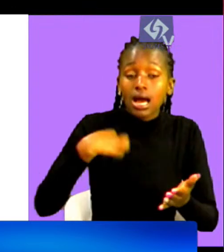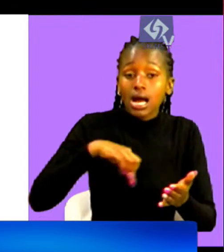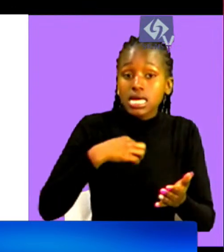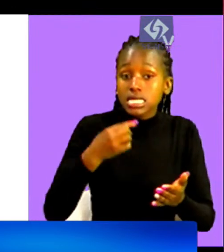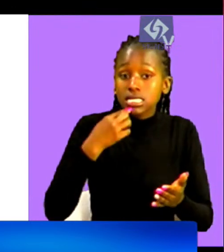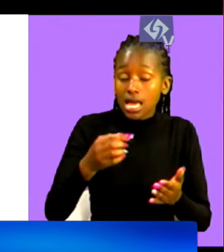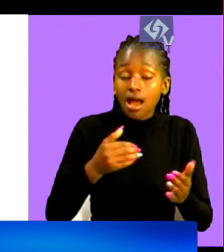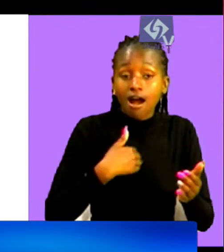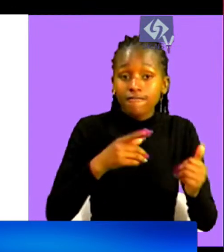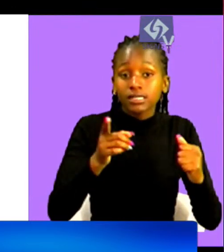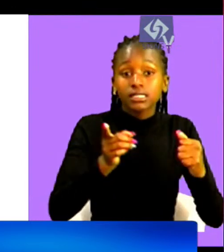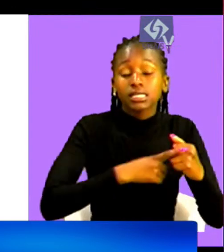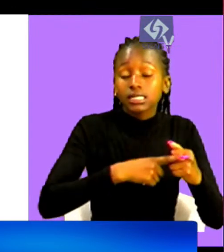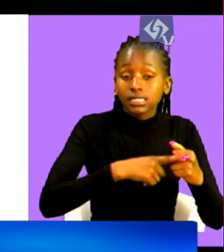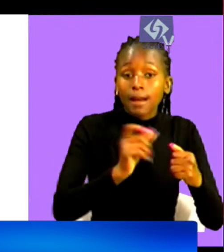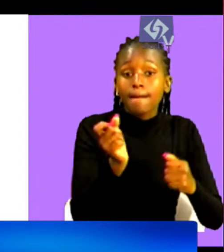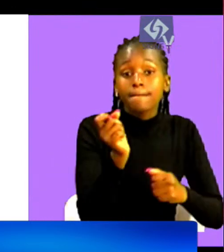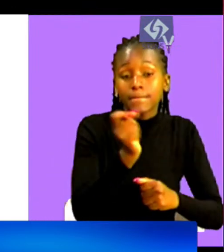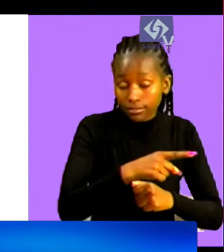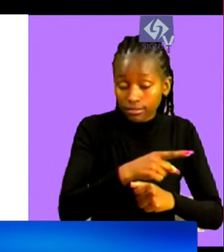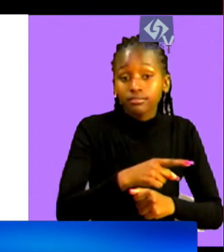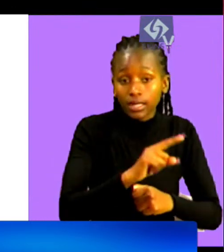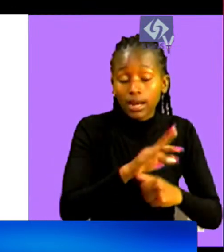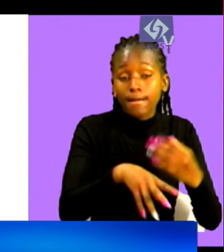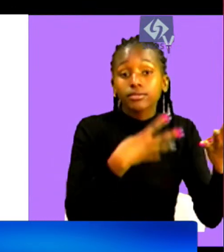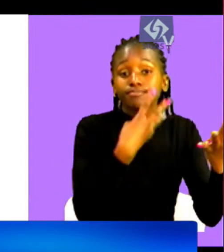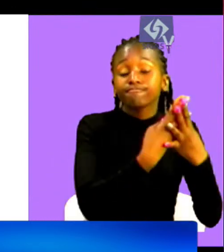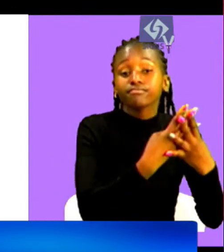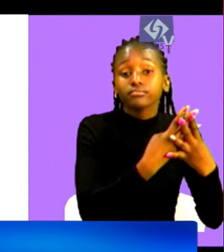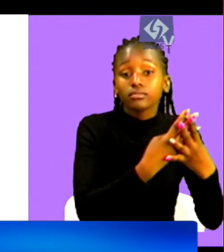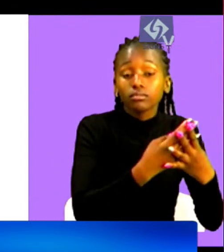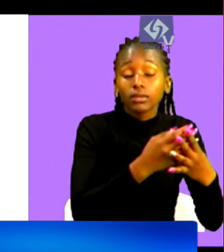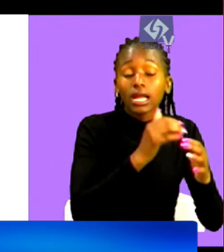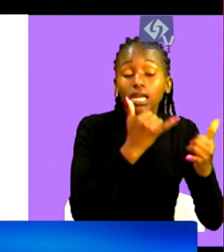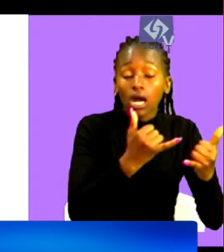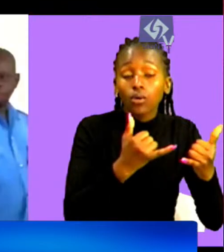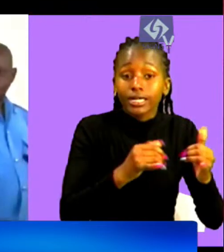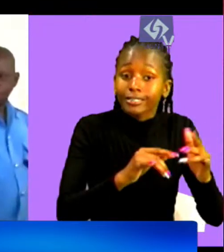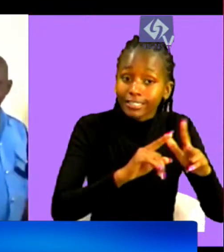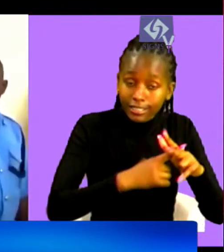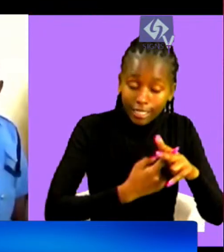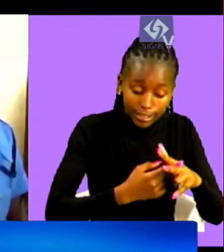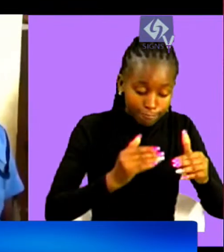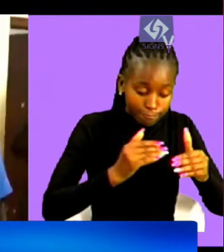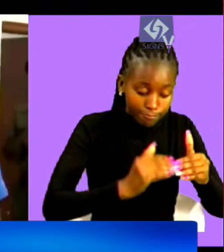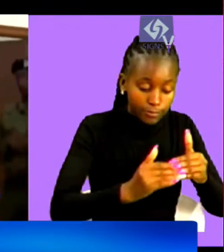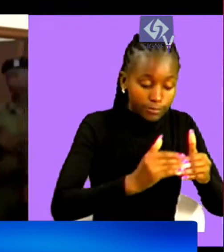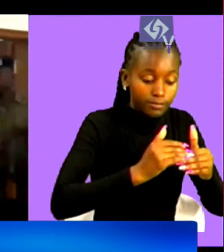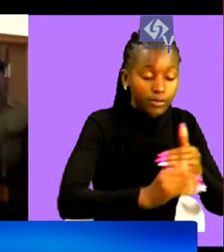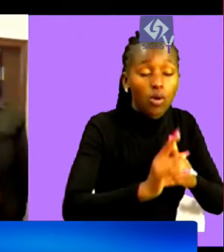accused to 6 months imprisonment. The sentences shall run concurrently.